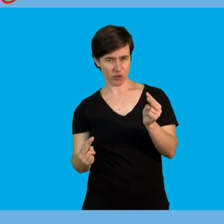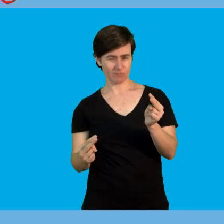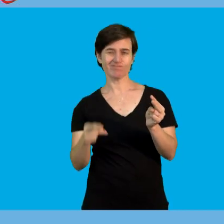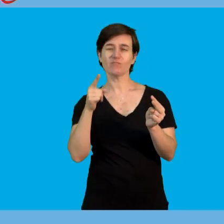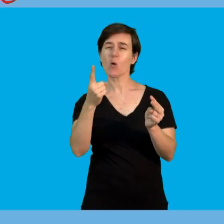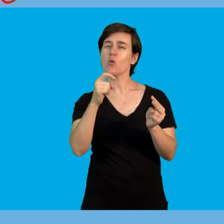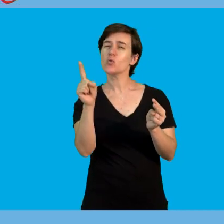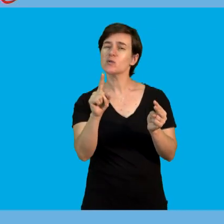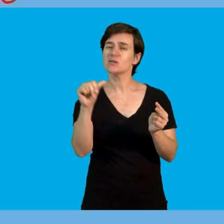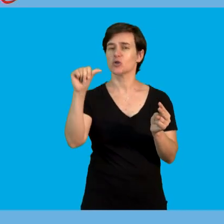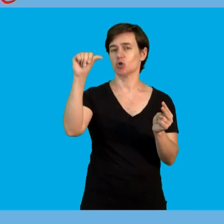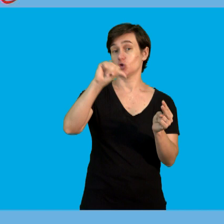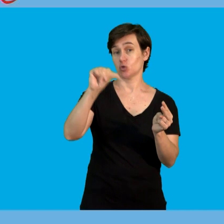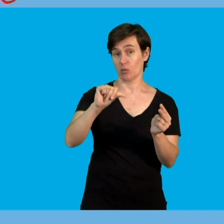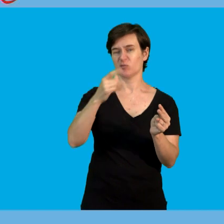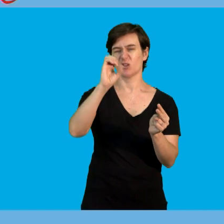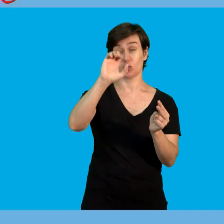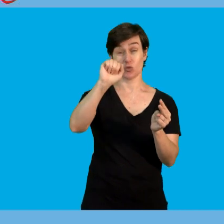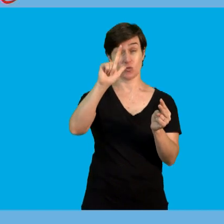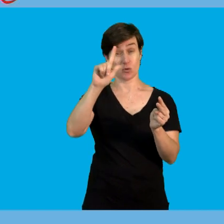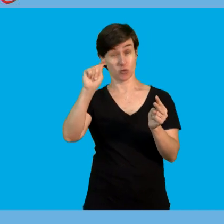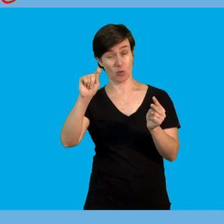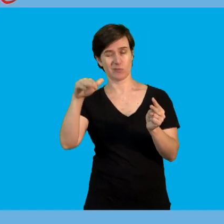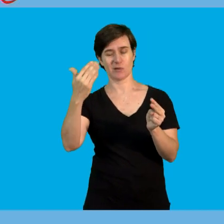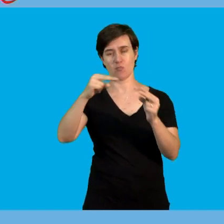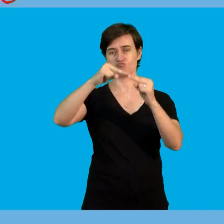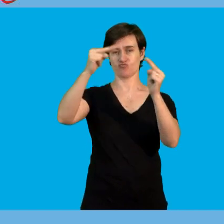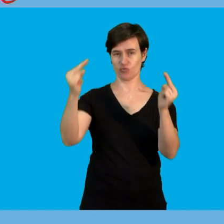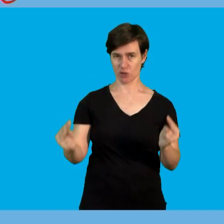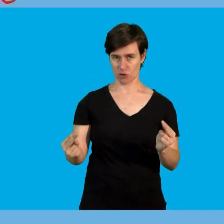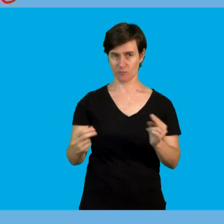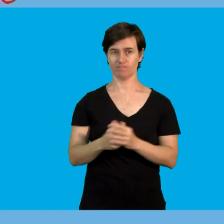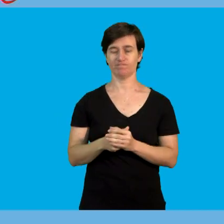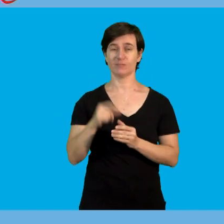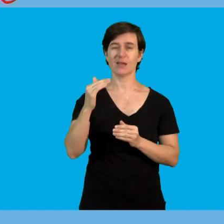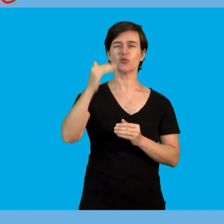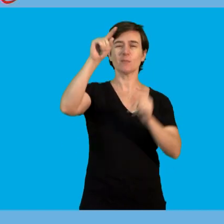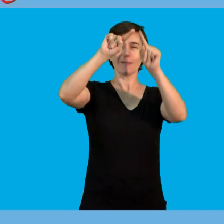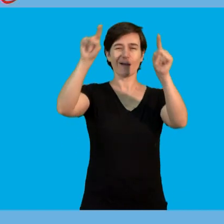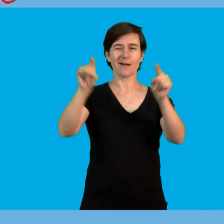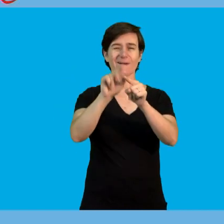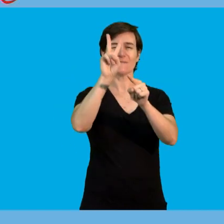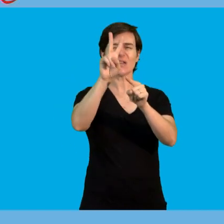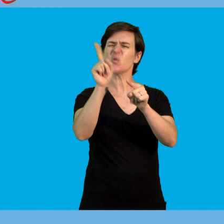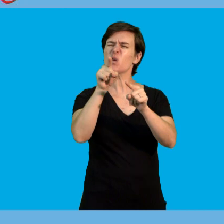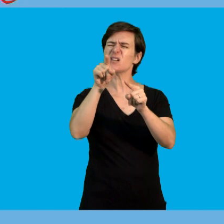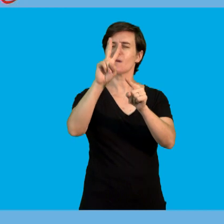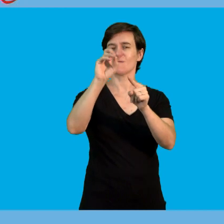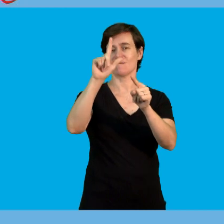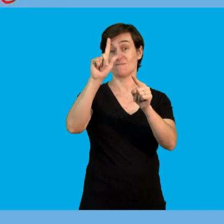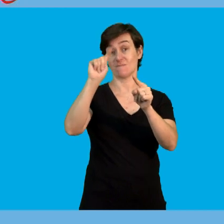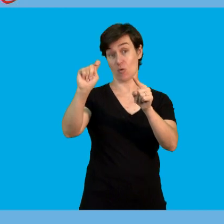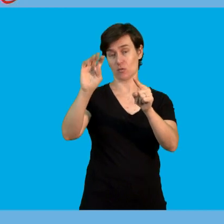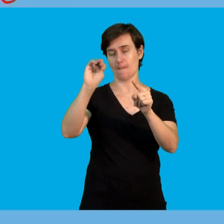and this is called your salt bridge. And what else? This is your voltmeter.